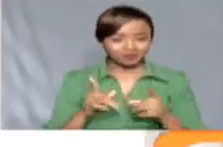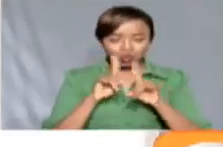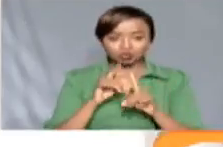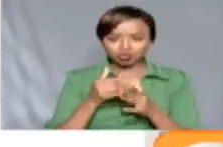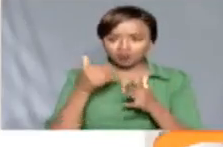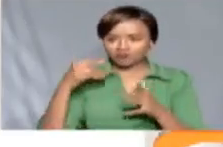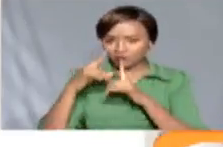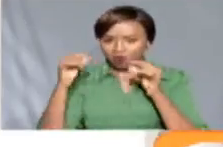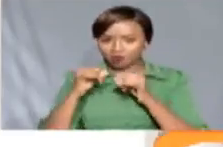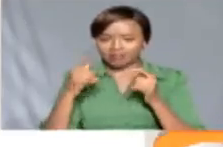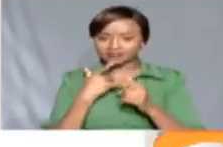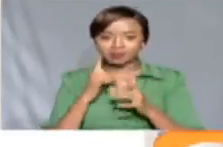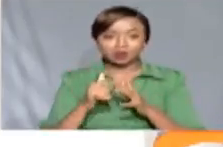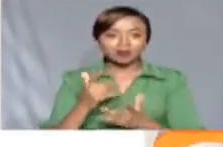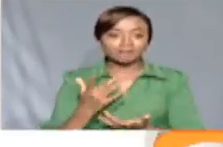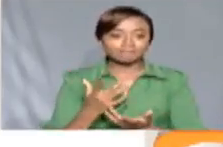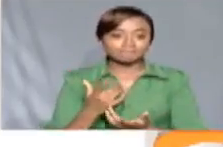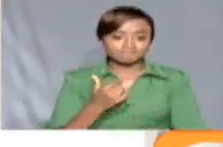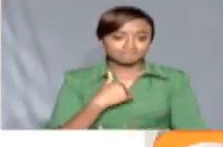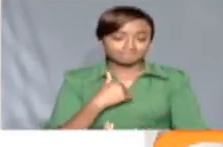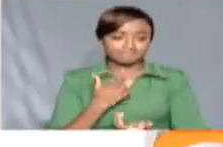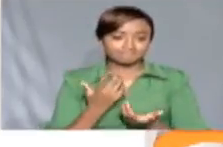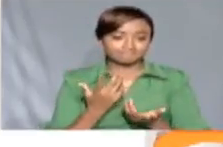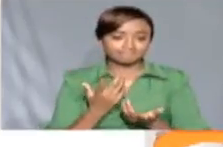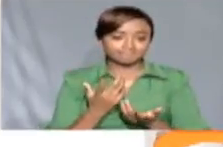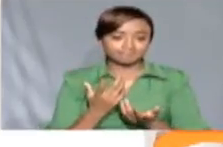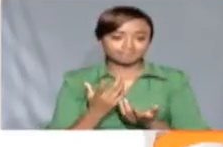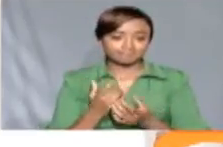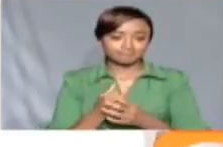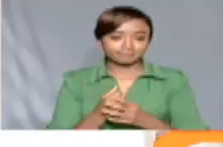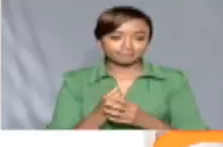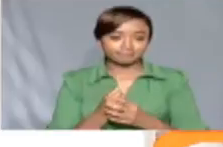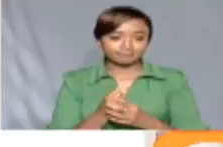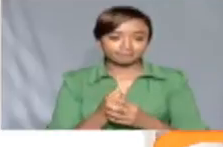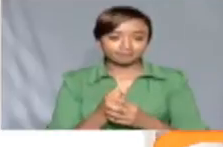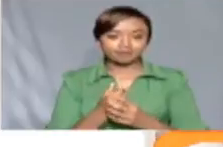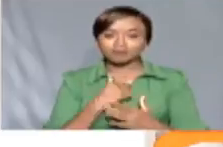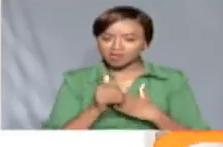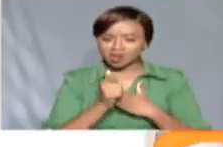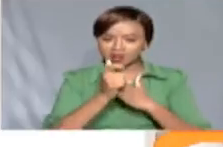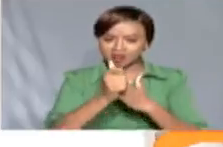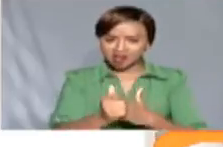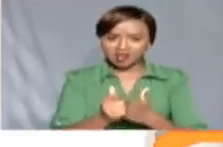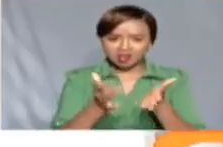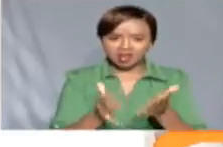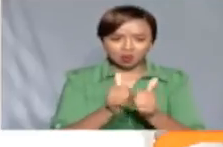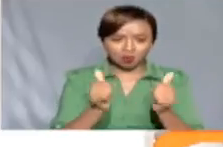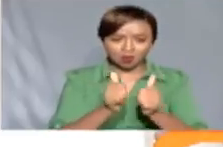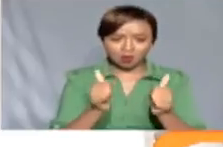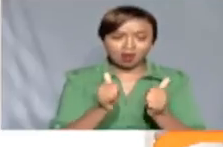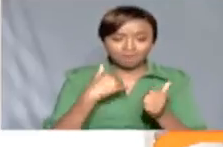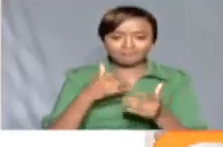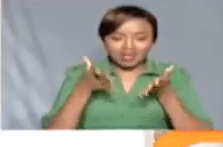said, and I quote, "I am reading more than I've ever done in a while, at least one book per